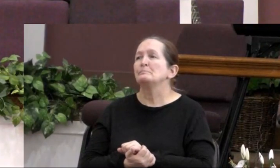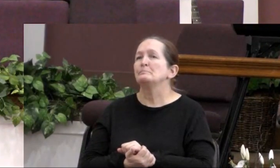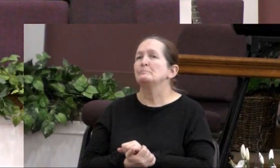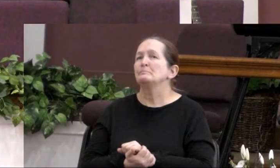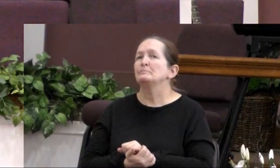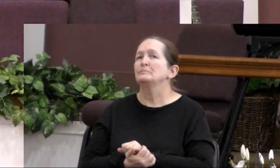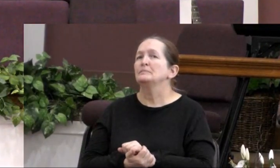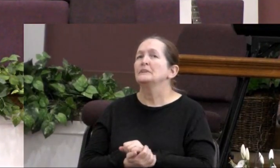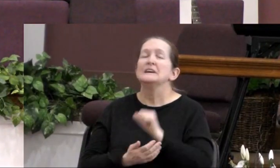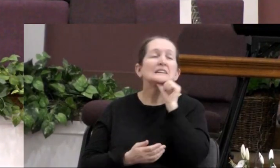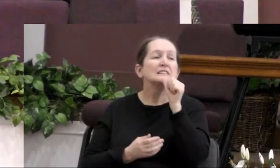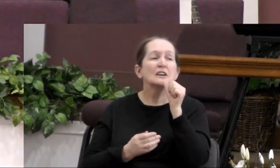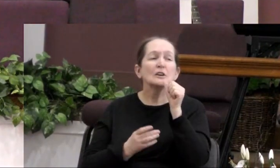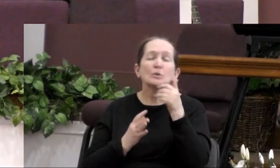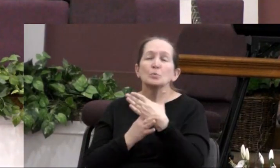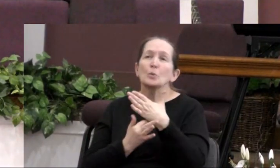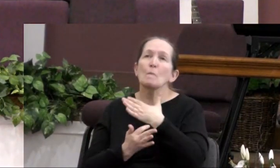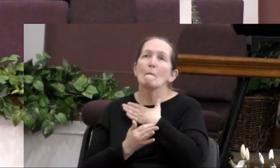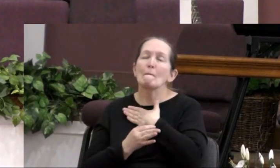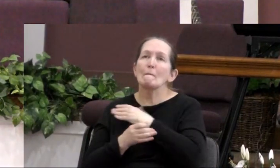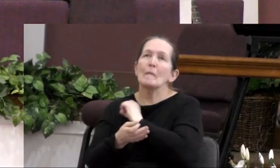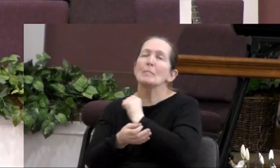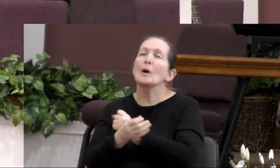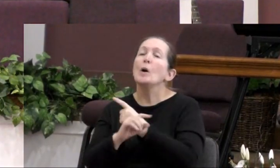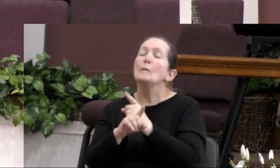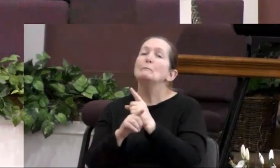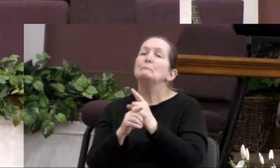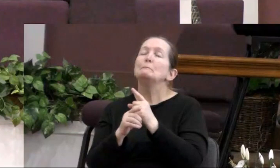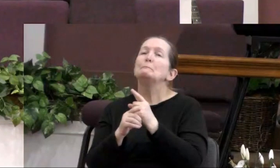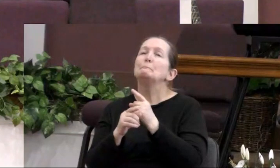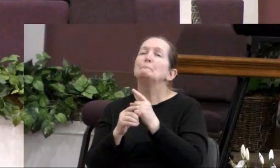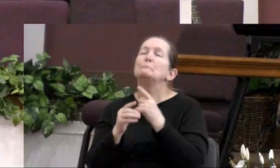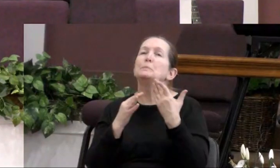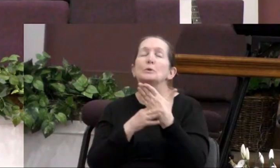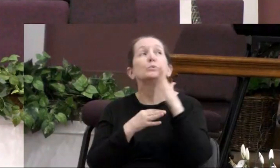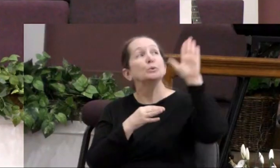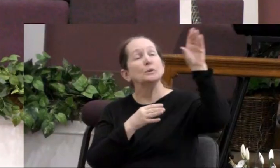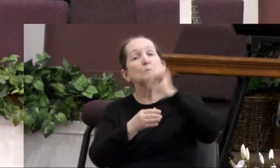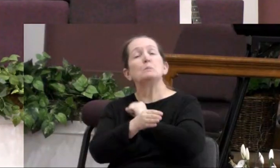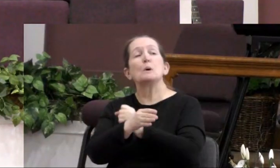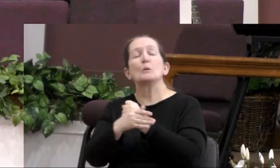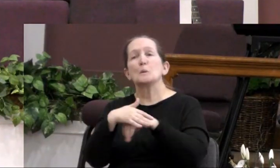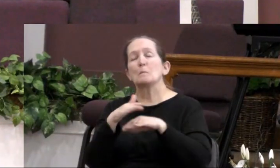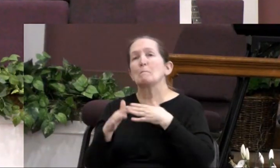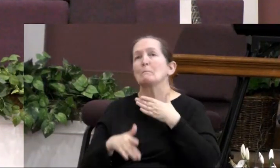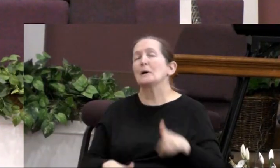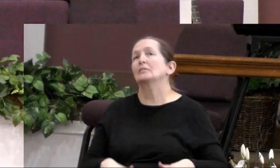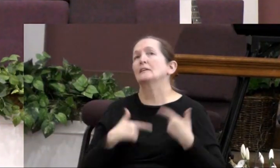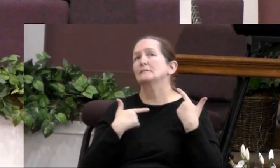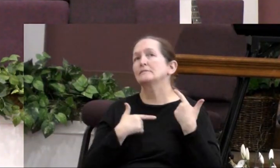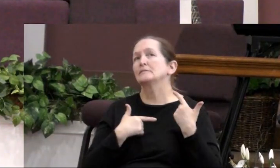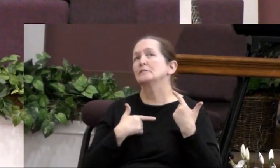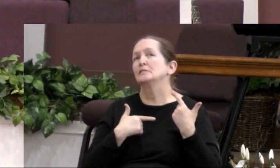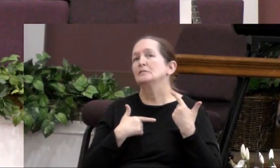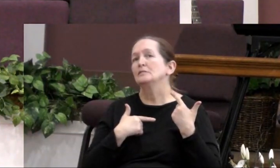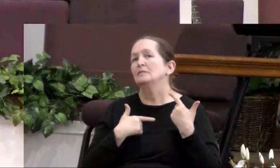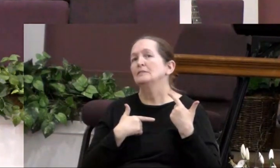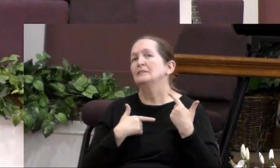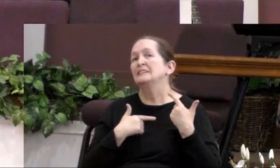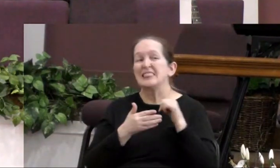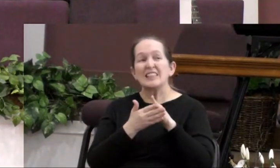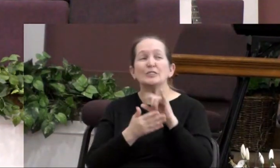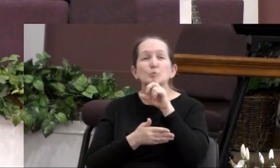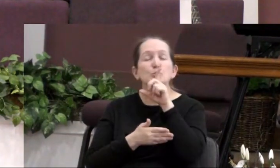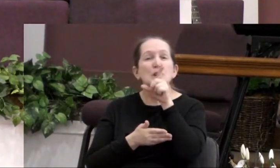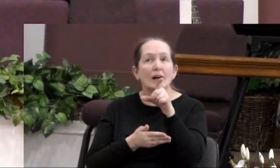not by my power, but by His power in my life, you know, that's the